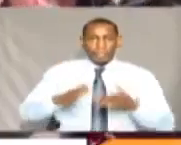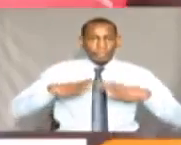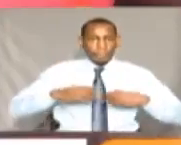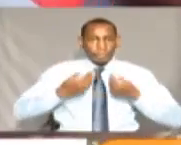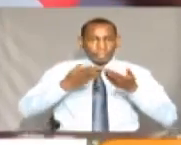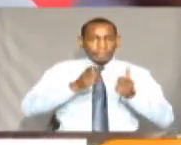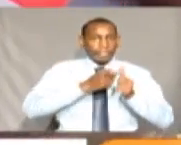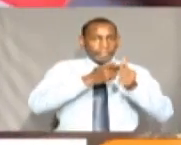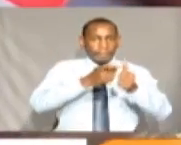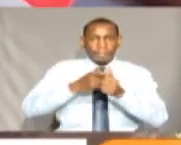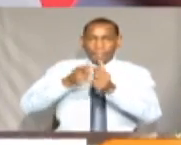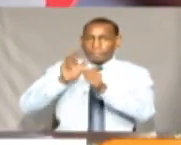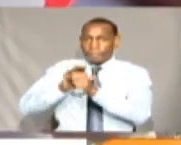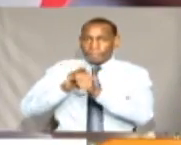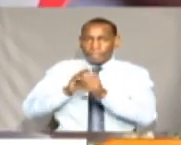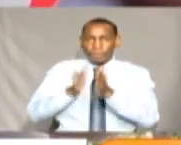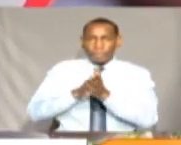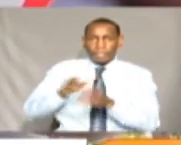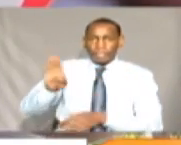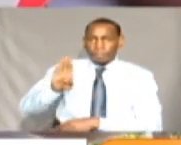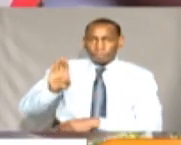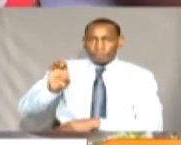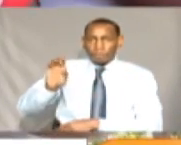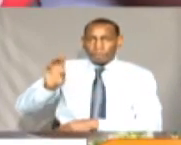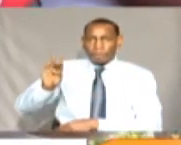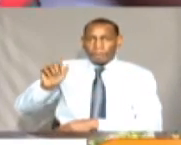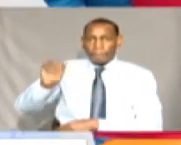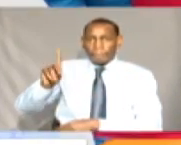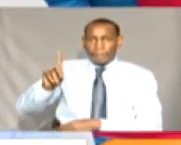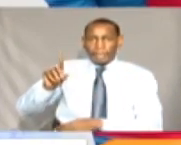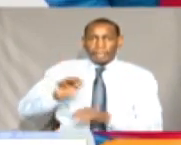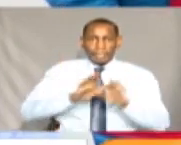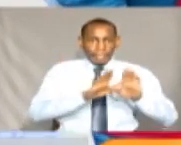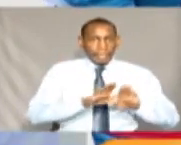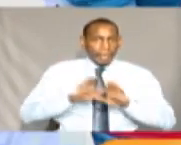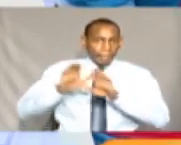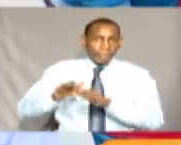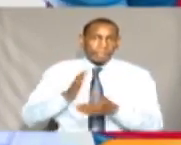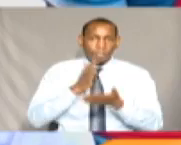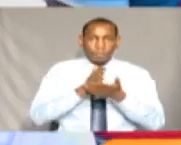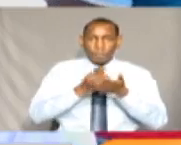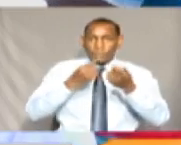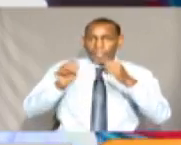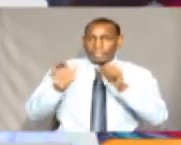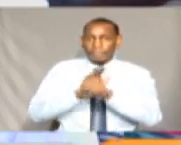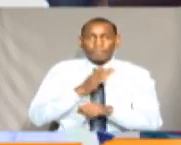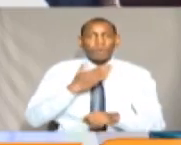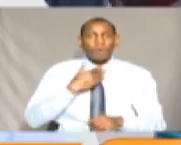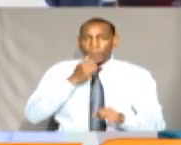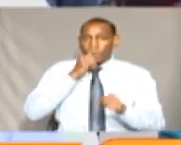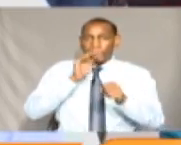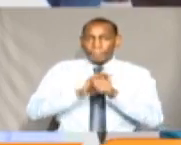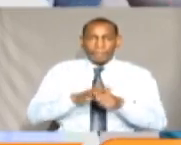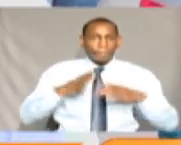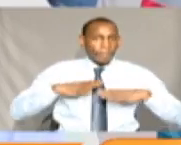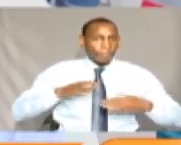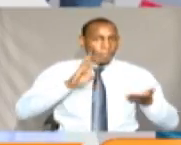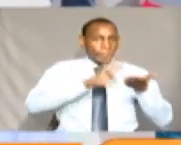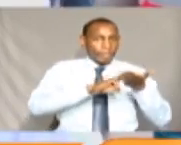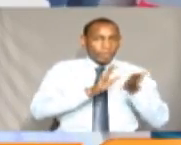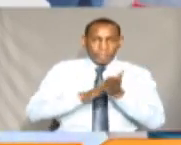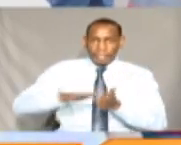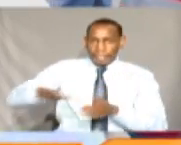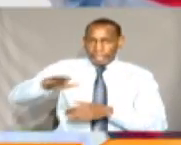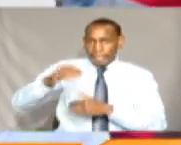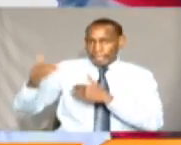plenty of giveaways under the Blueband's Changamka Ushinde campaign. It has been very successful, and I want to assure our fans in Migori and its